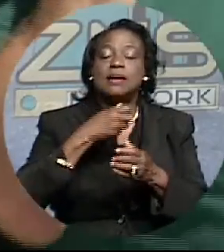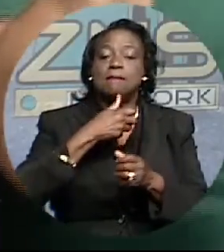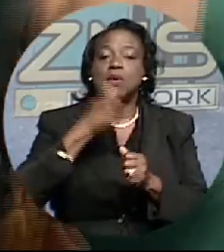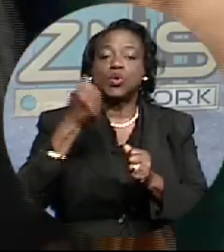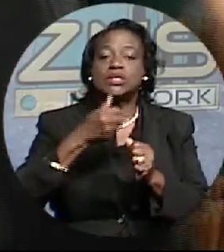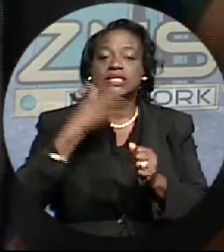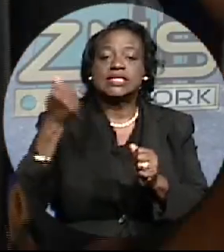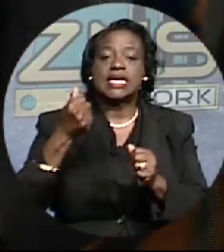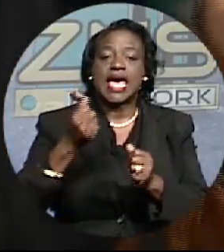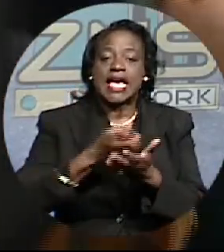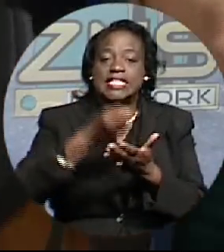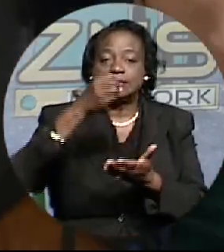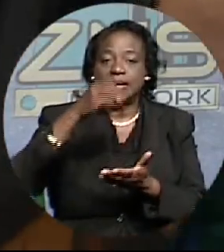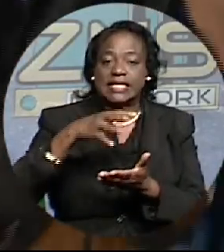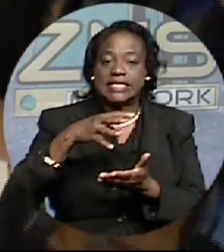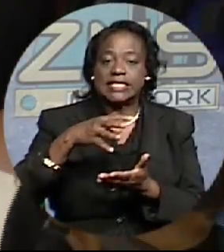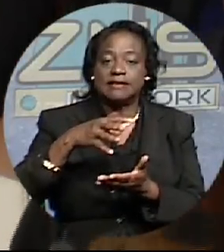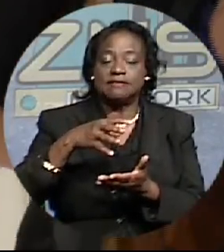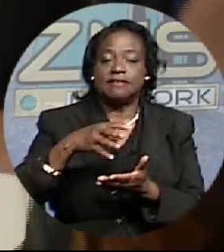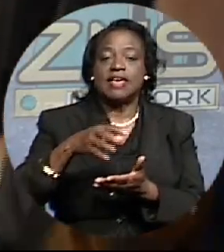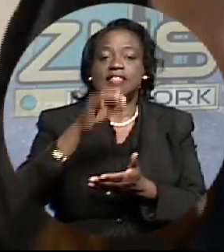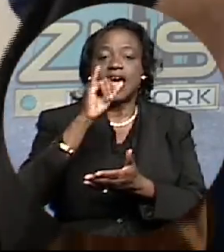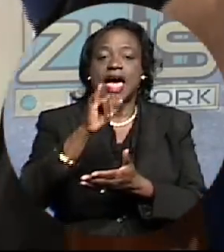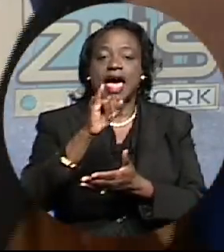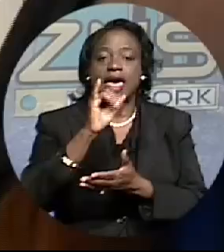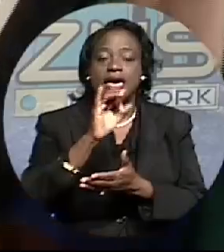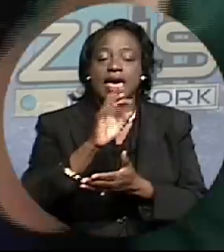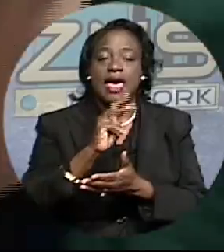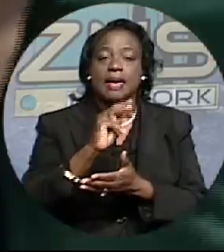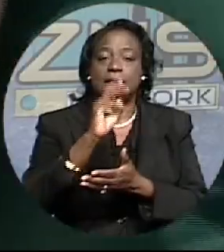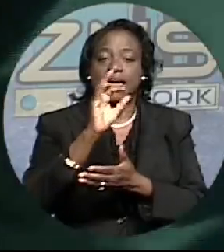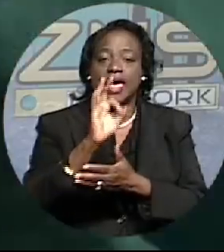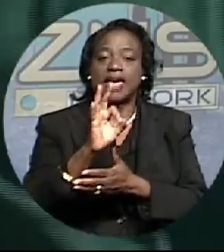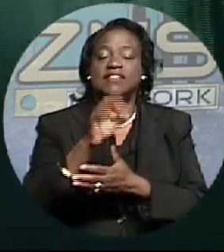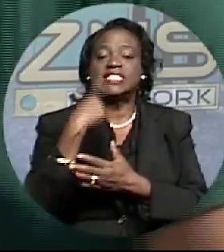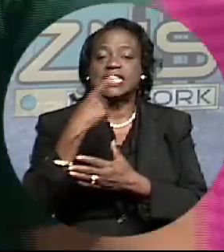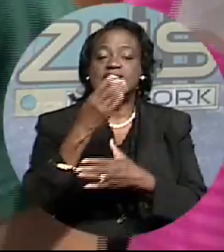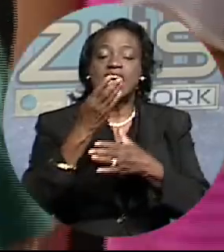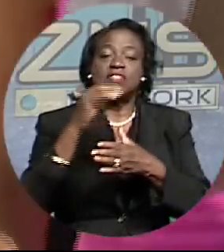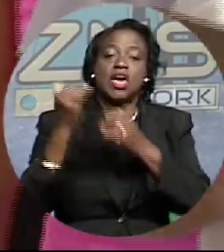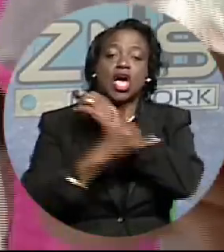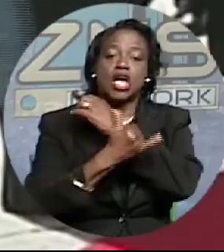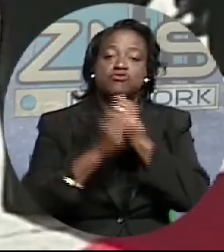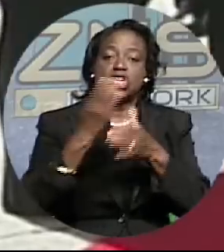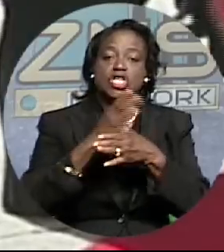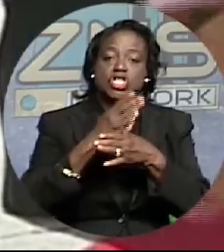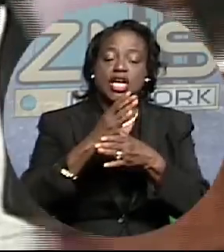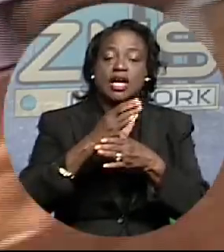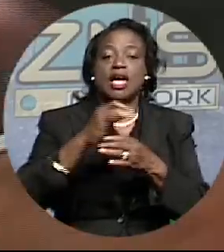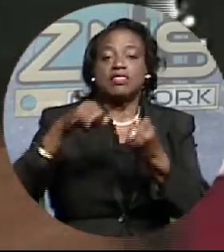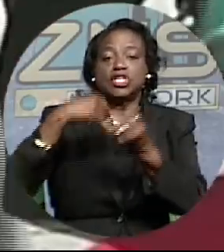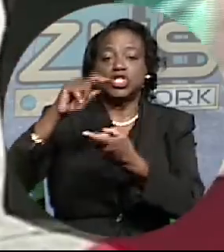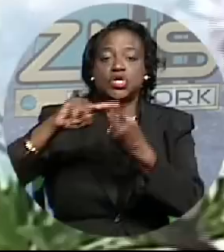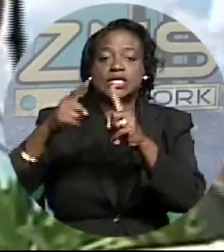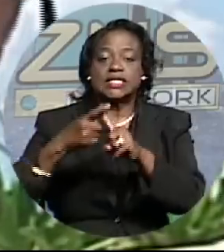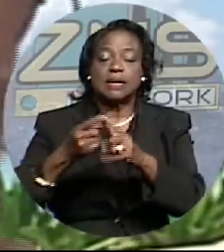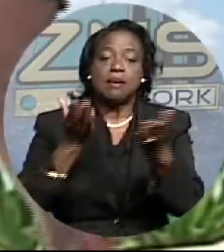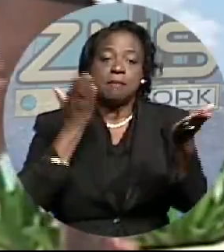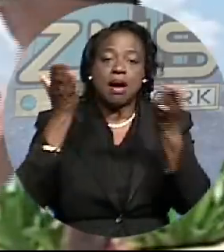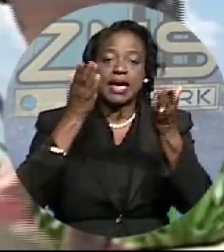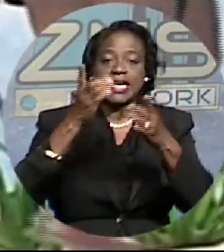IMF Revisiting Tourism Flows to the Caribbean report shows that the country's share of the tourism market declined by 3%